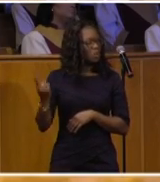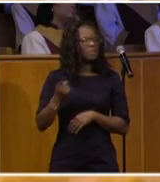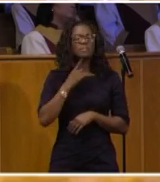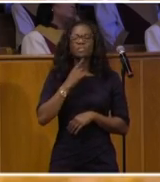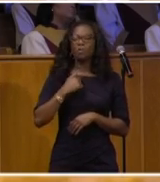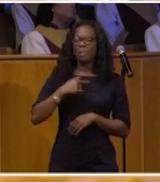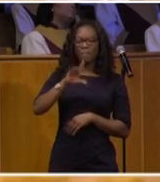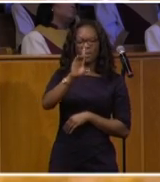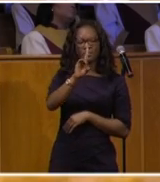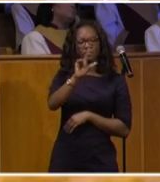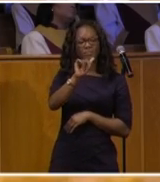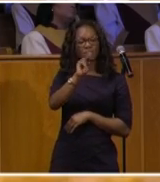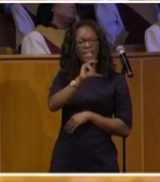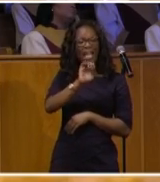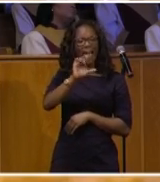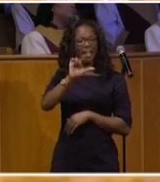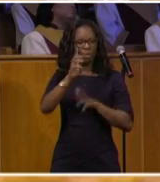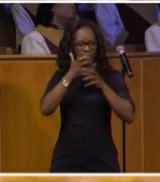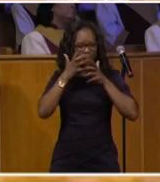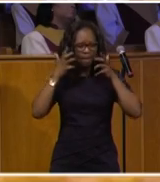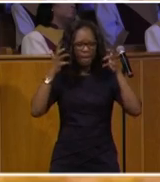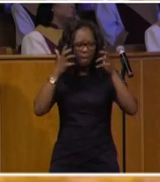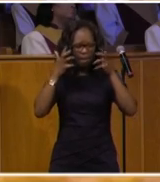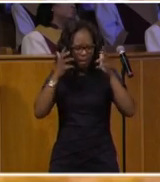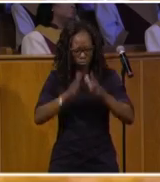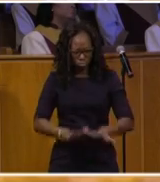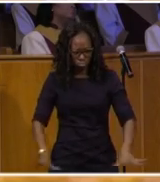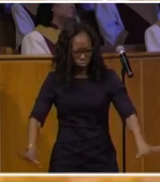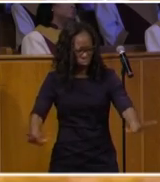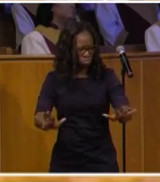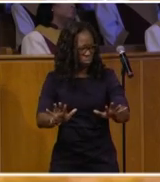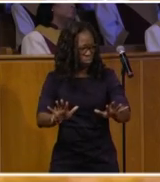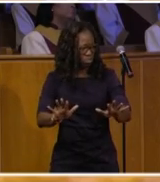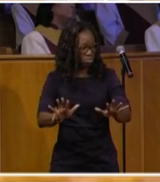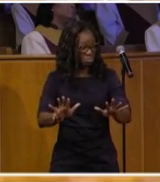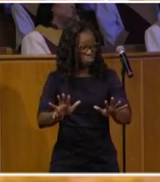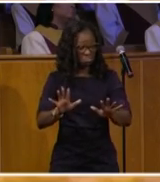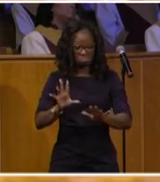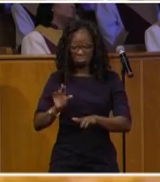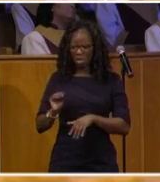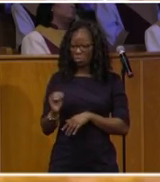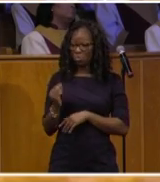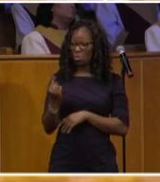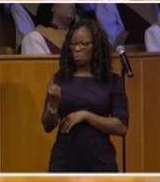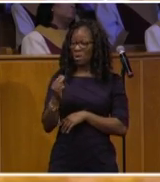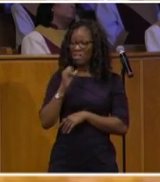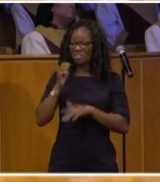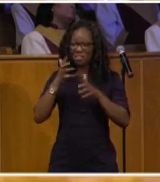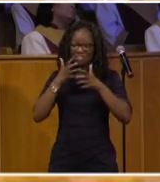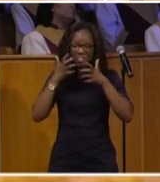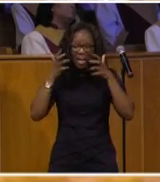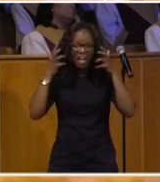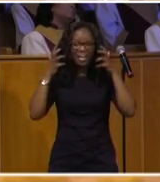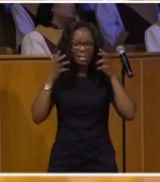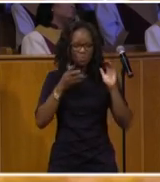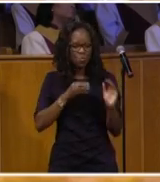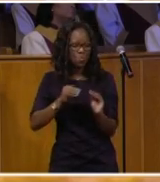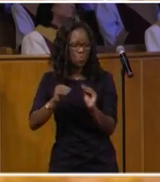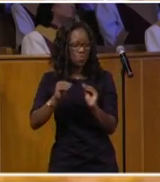Daniel being in a lion's den. And nobody, not a lion,